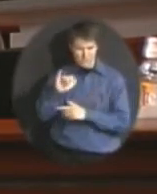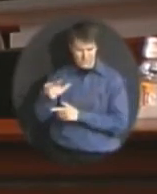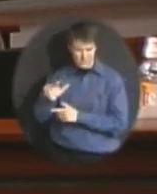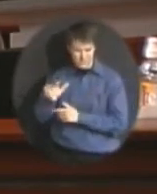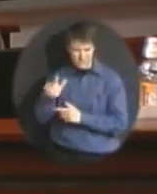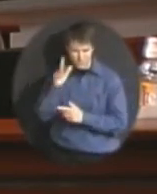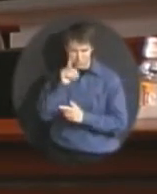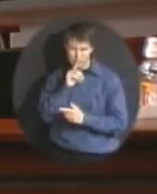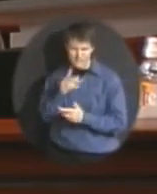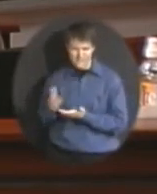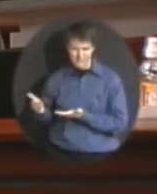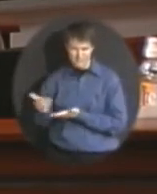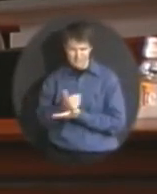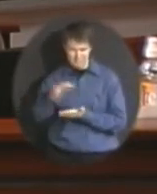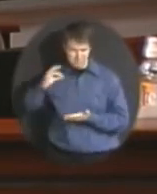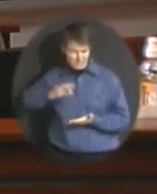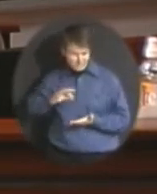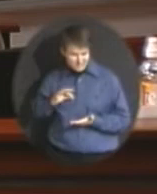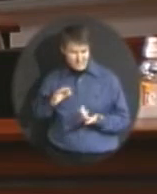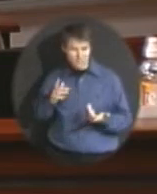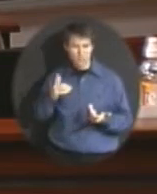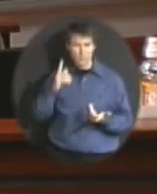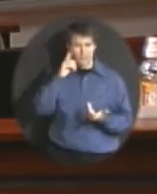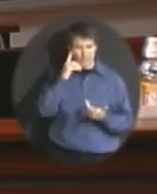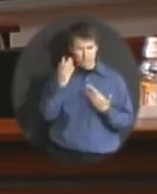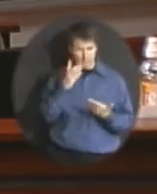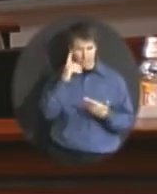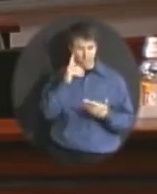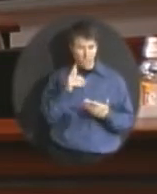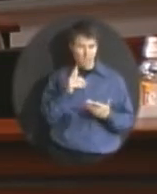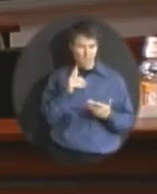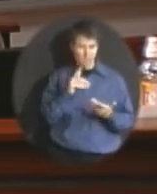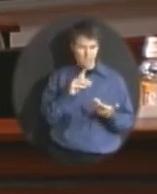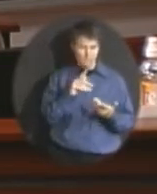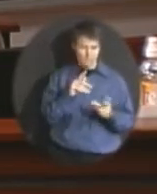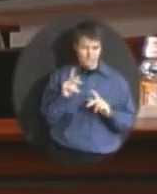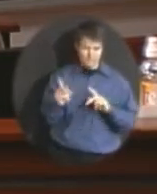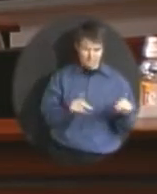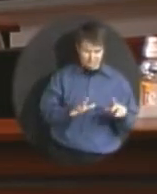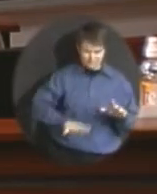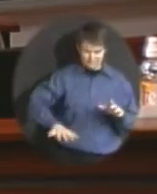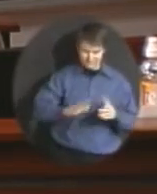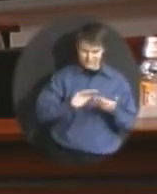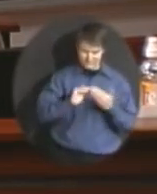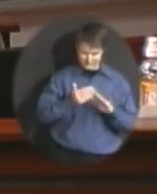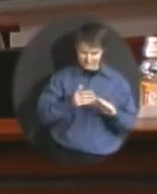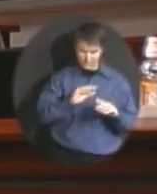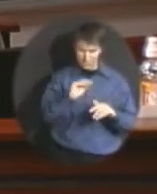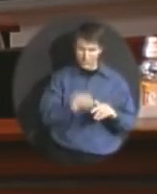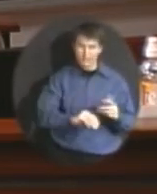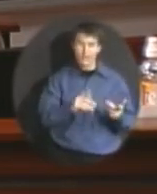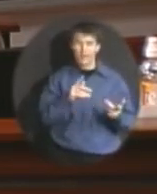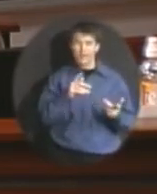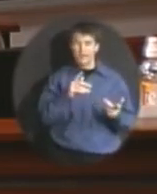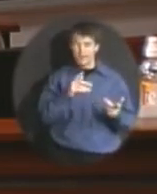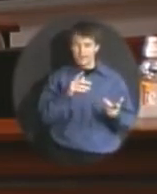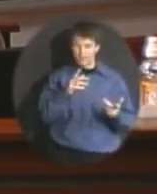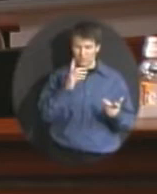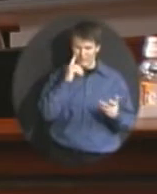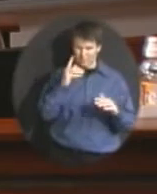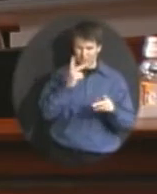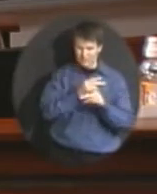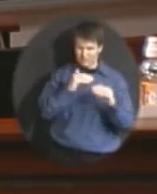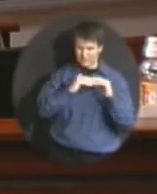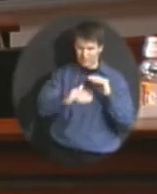of trying to keep the mill levy stable for our patrons this year overrides that. You also had a good point that, yes, we do have